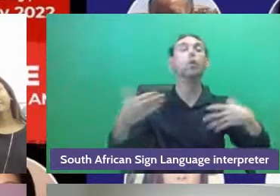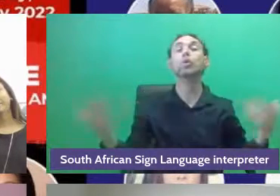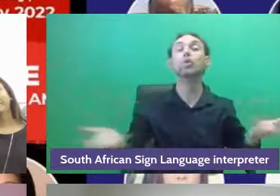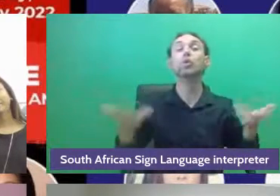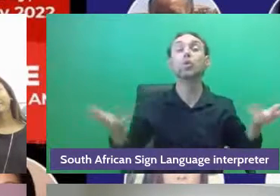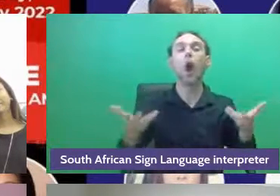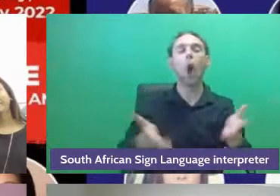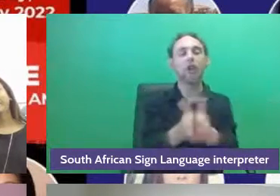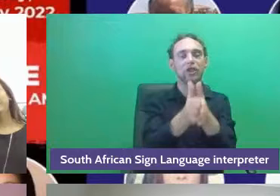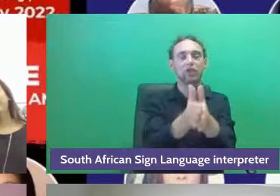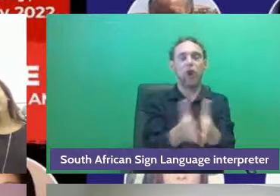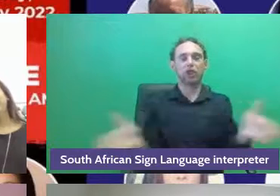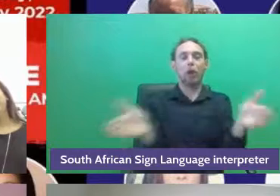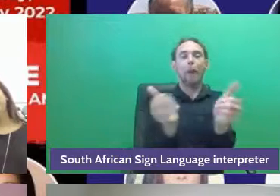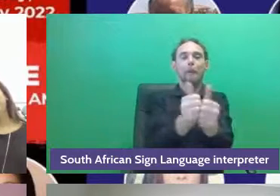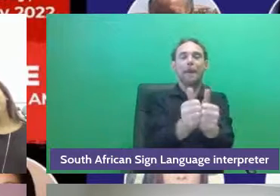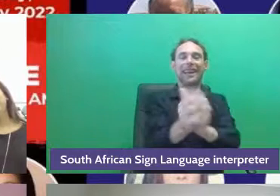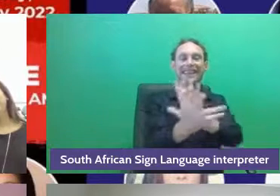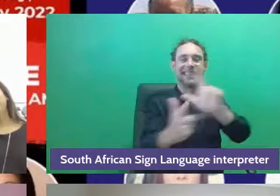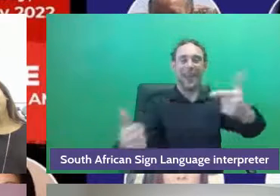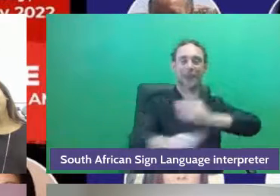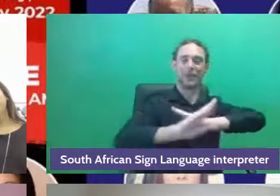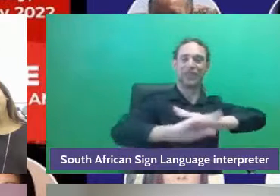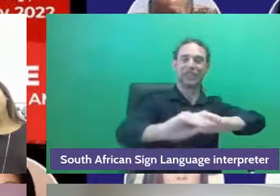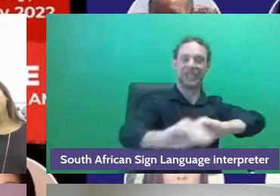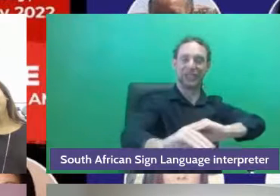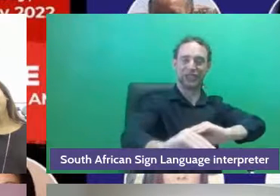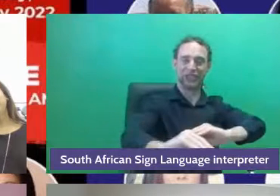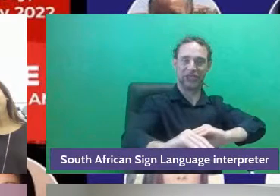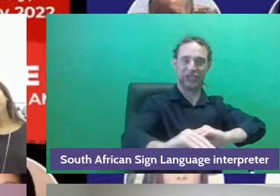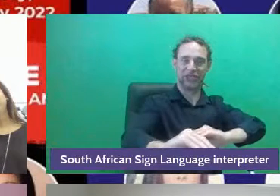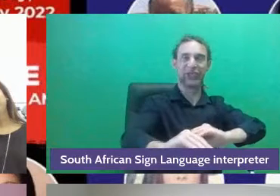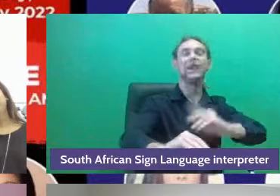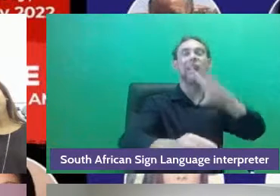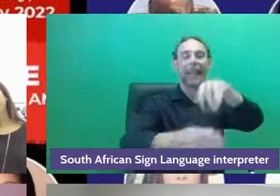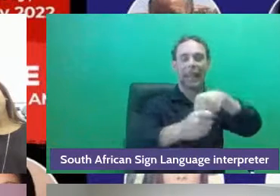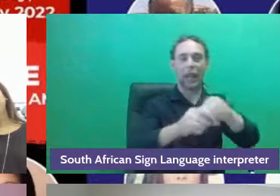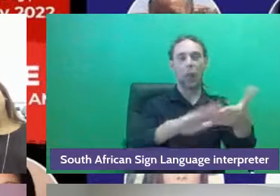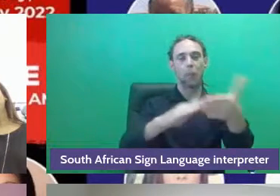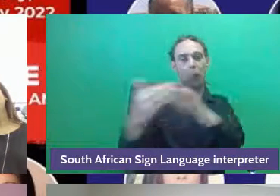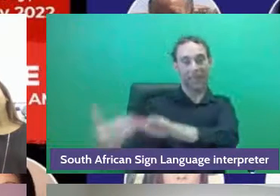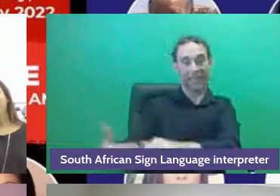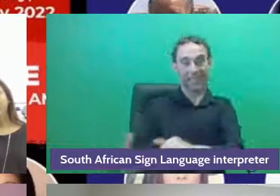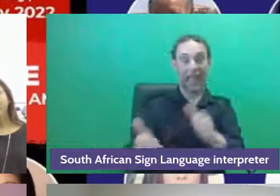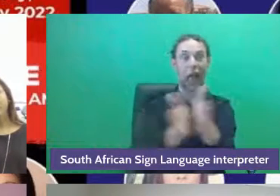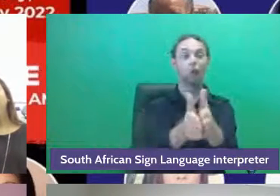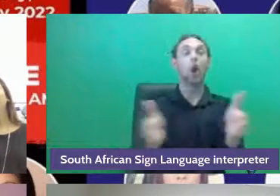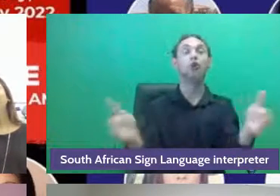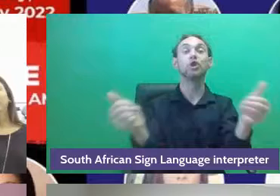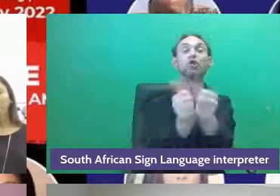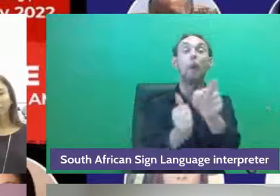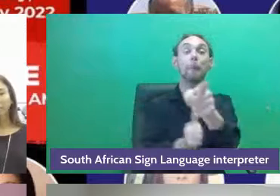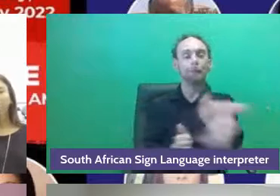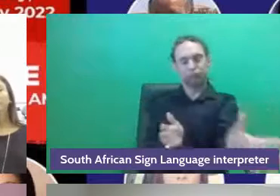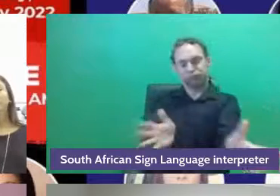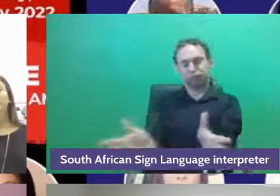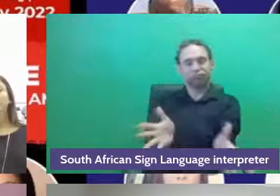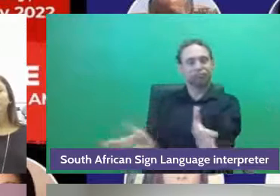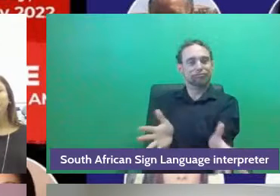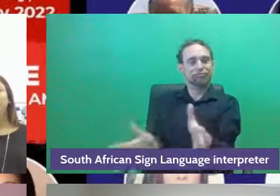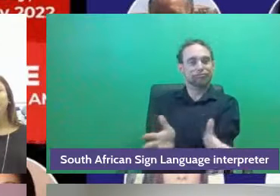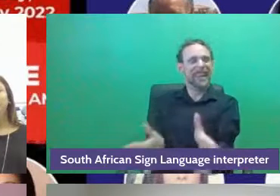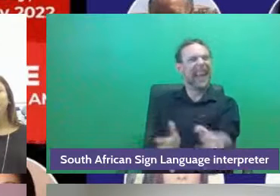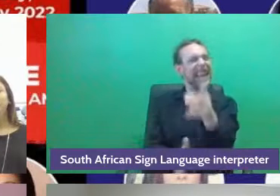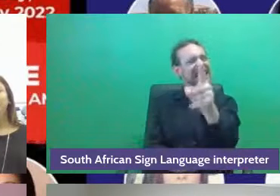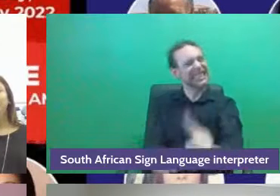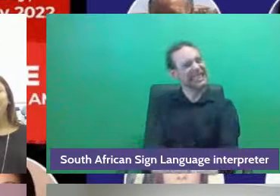work that is happening directly in the community, in the workshops that he facilitates, and the unique